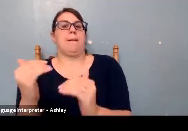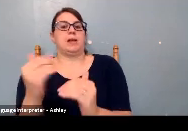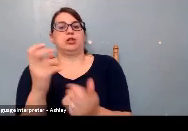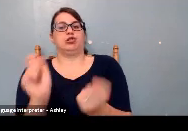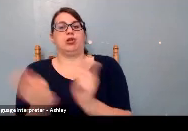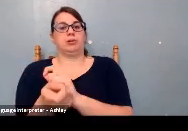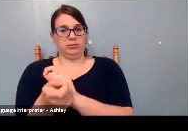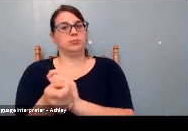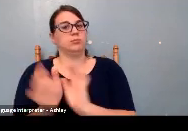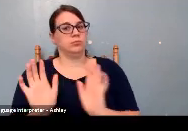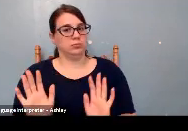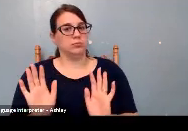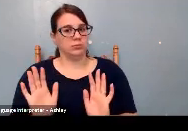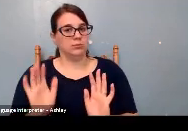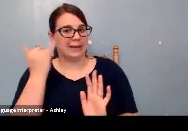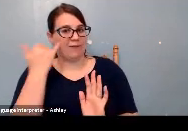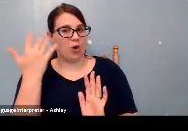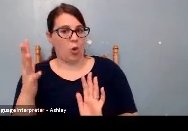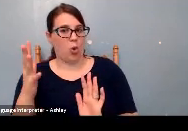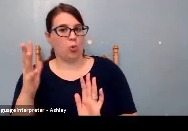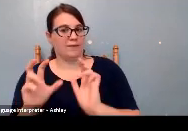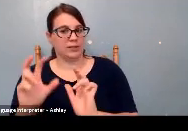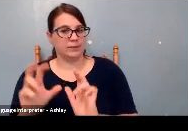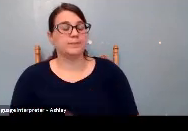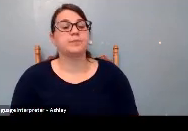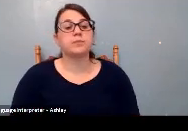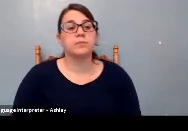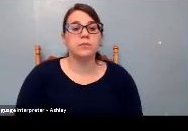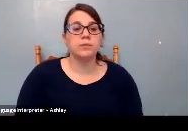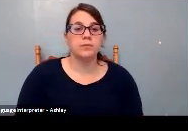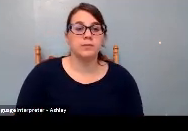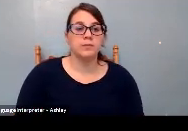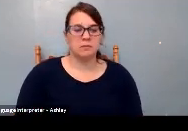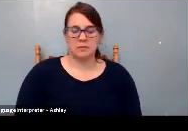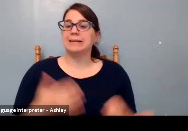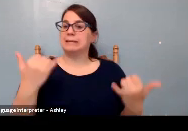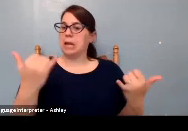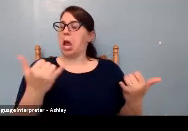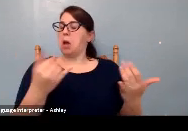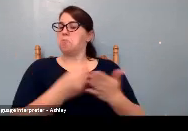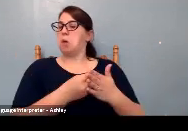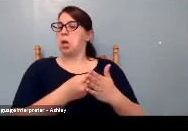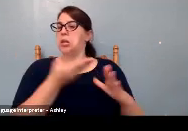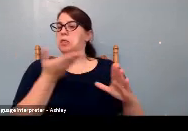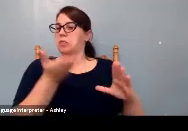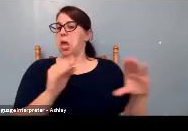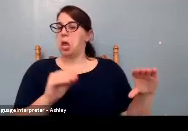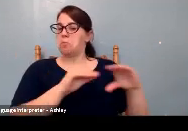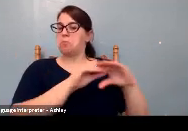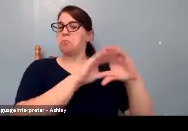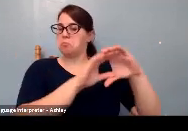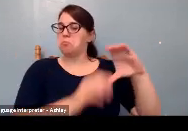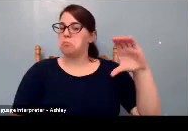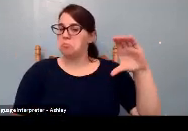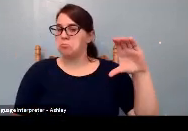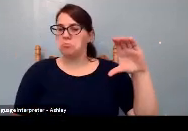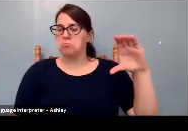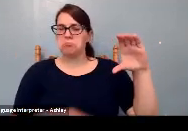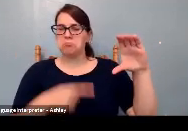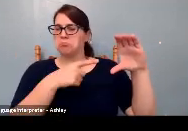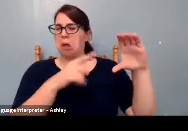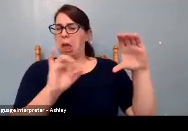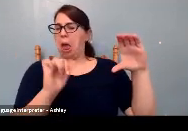So you have your money in your account, and now you want to know, how do you spend it? So unlike a college savings,